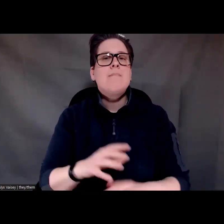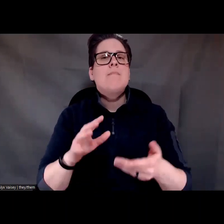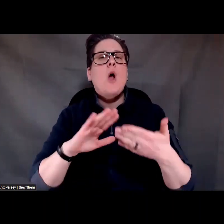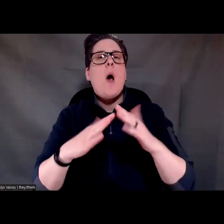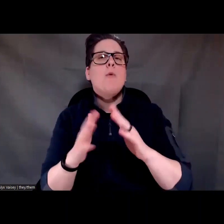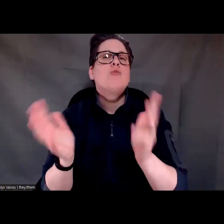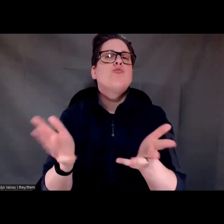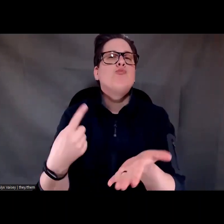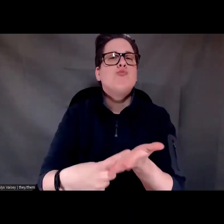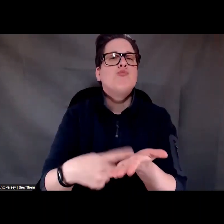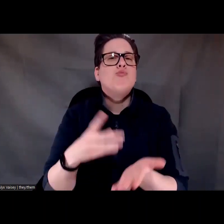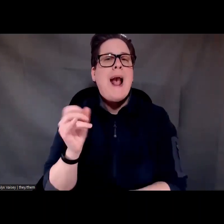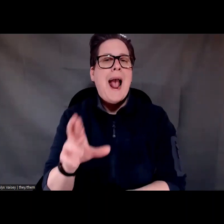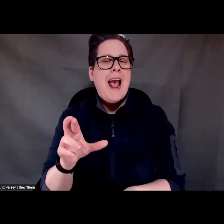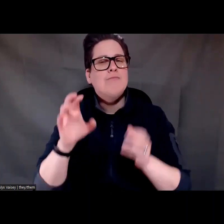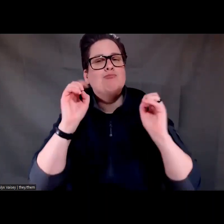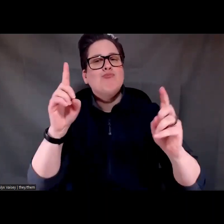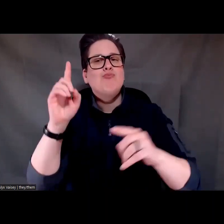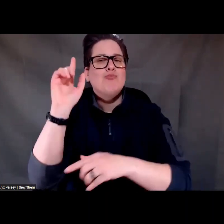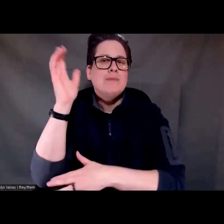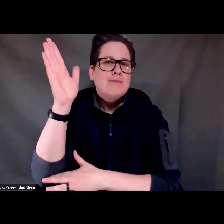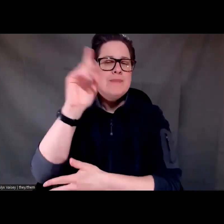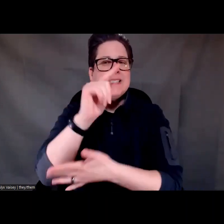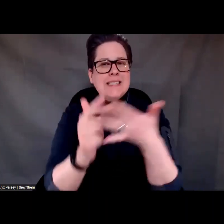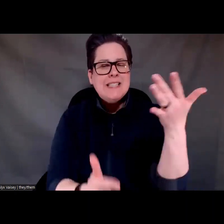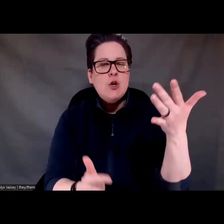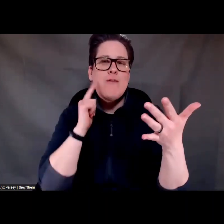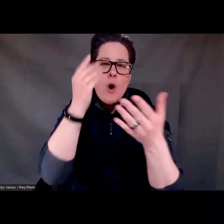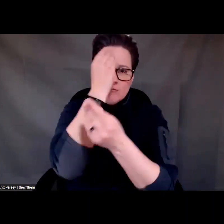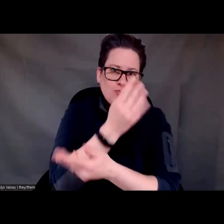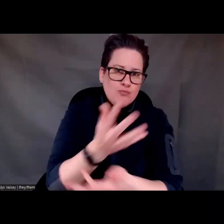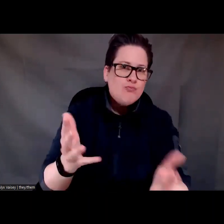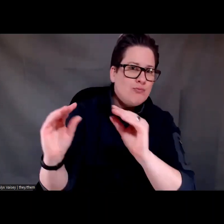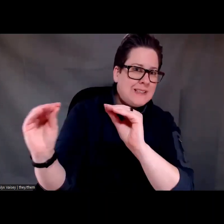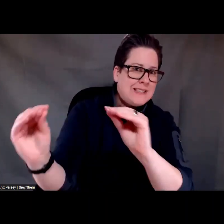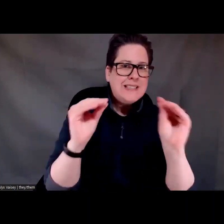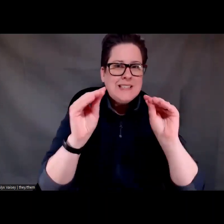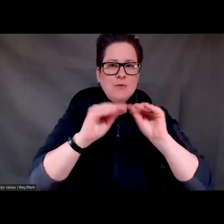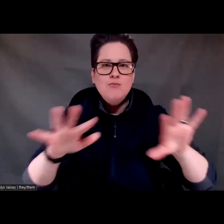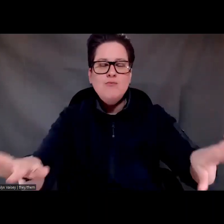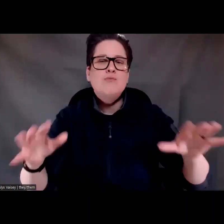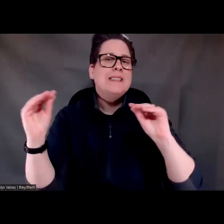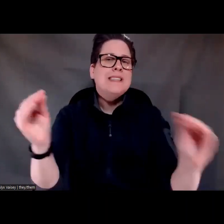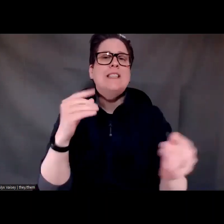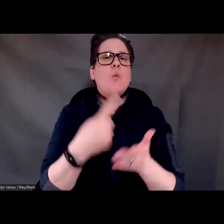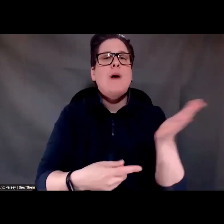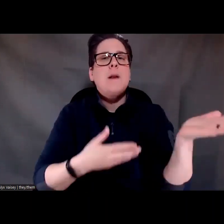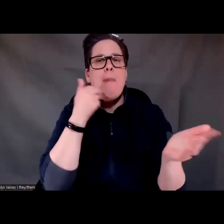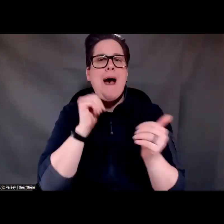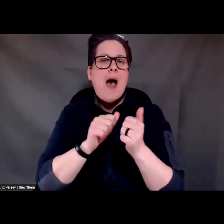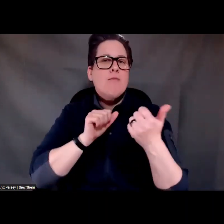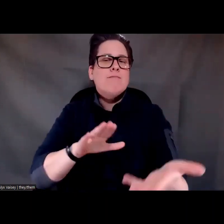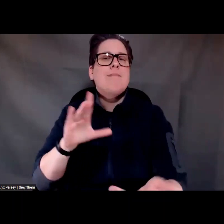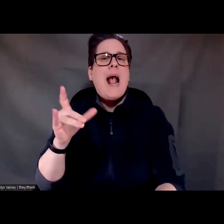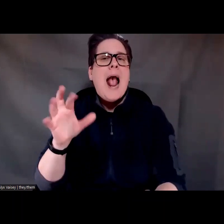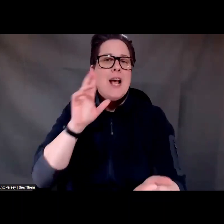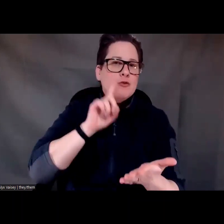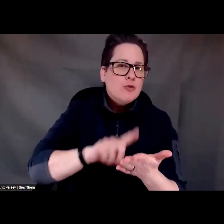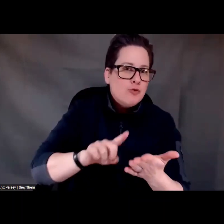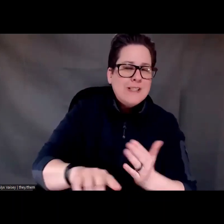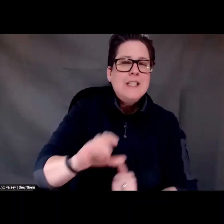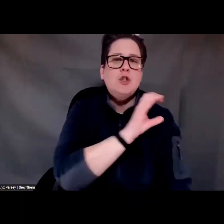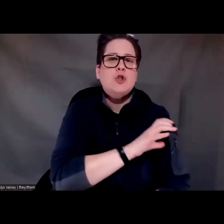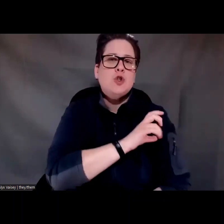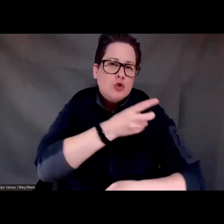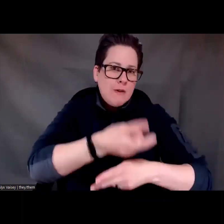Cancer is an educational series designed to inform, educate, and disseminate best practices in cancer research, clinical care, and